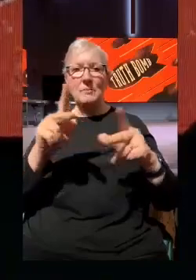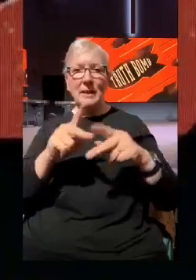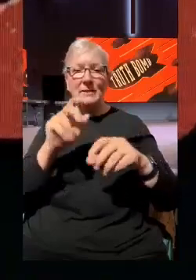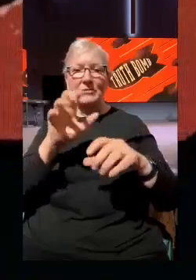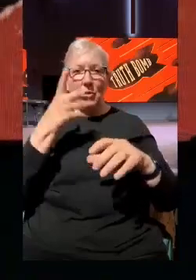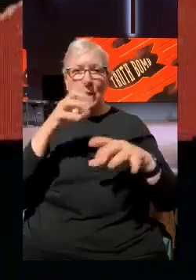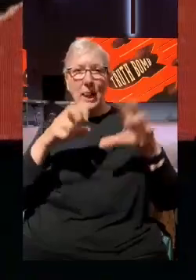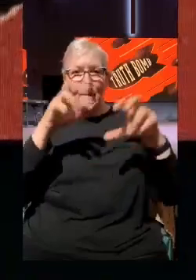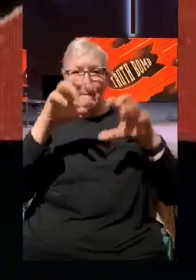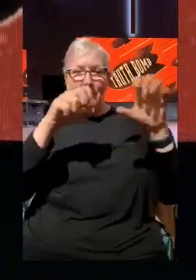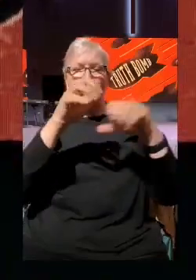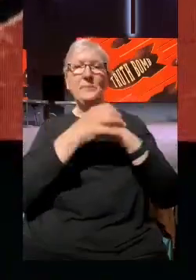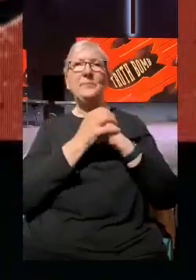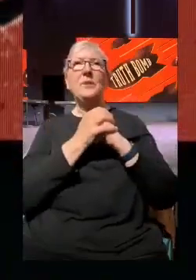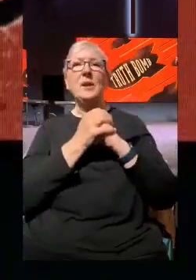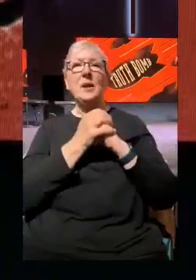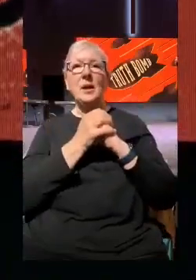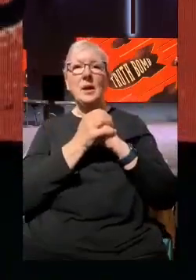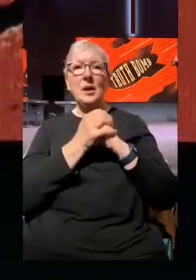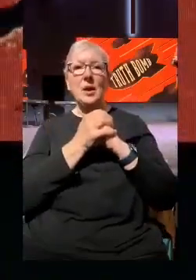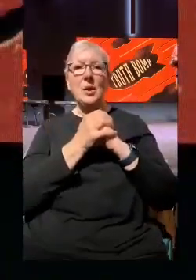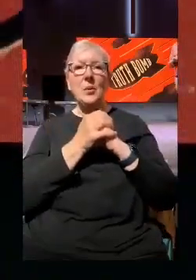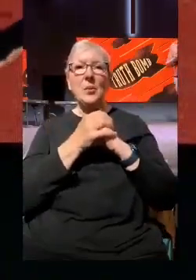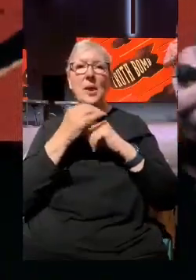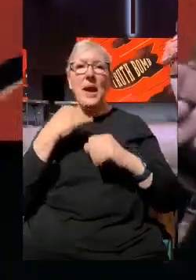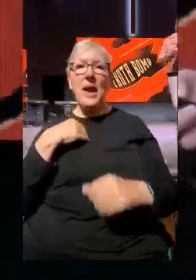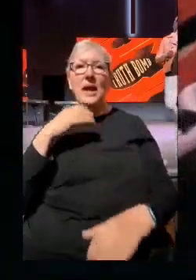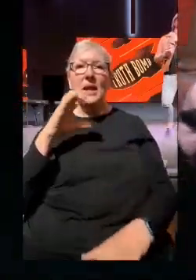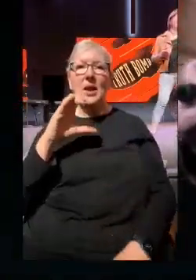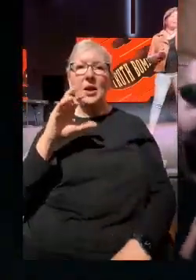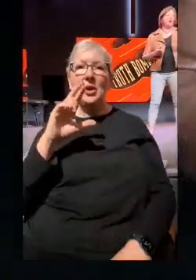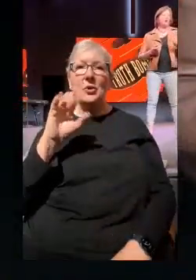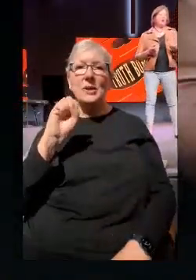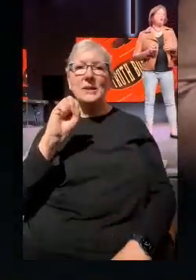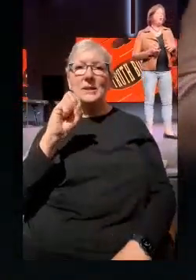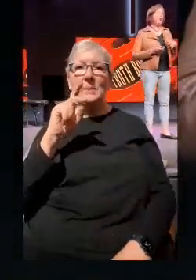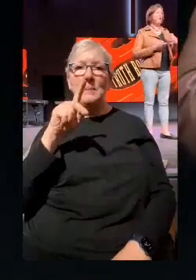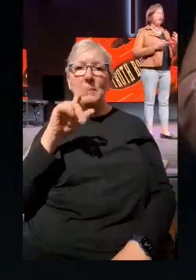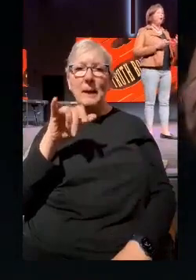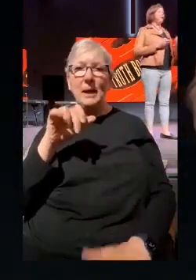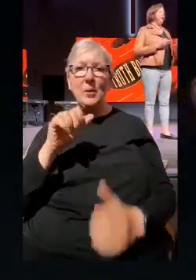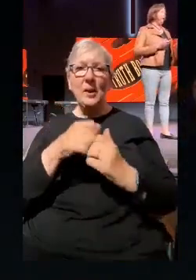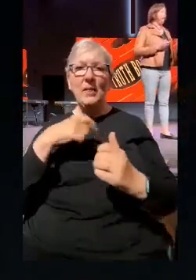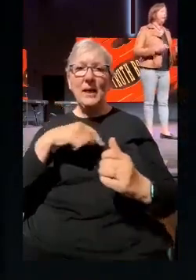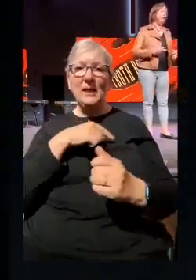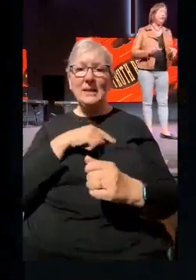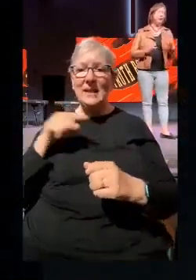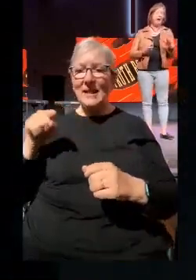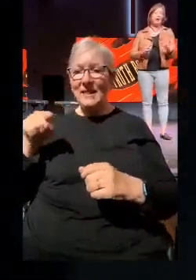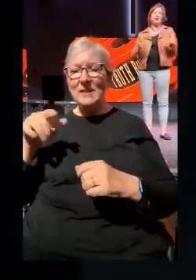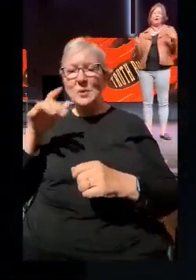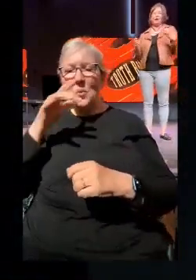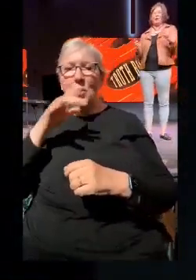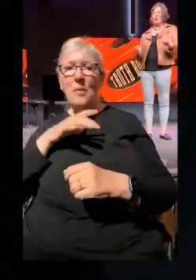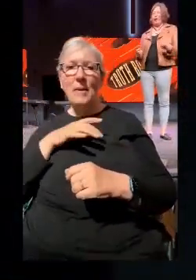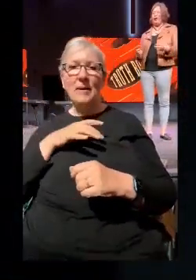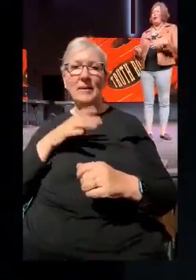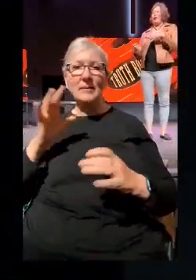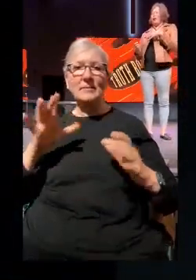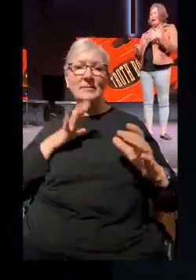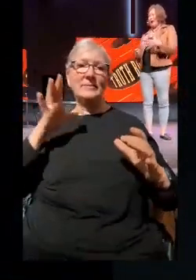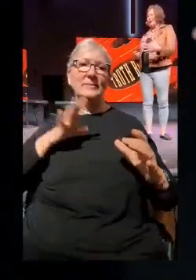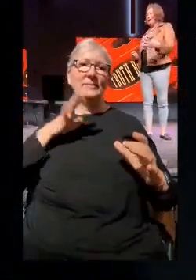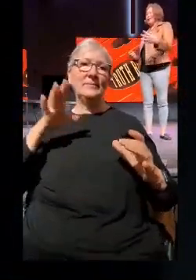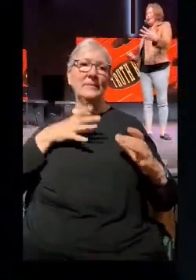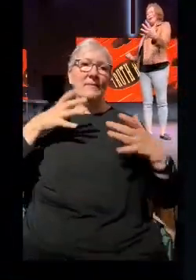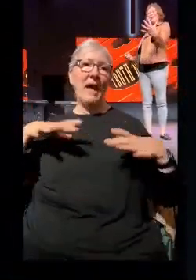We had Christy with us. Christy was the member of our group who was the fashionista. So you can imagine, we're getting ready to